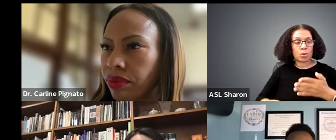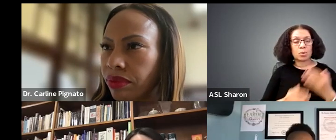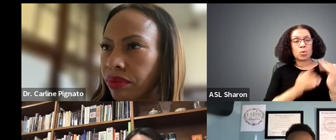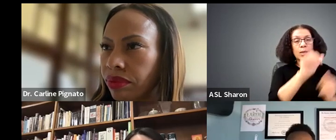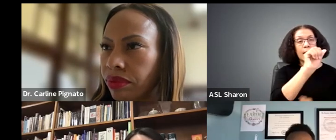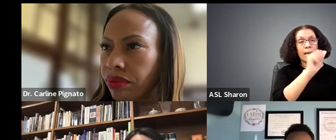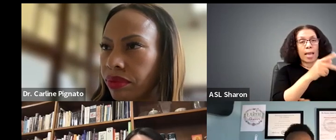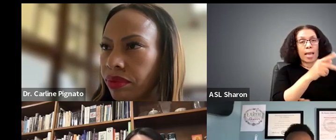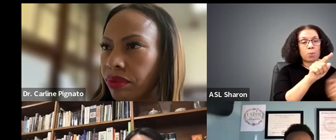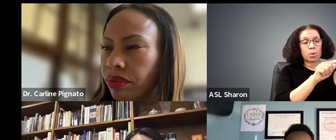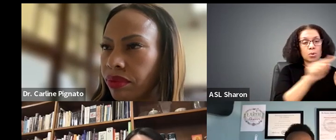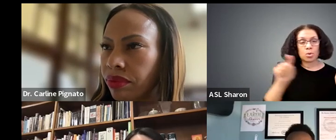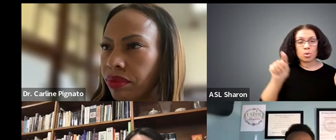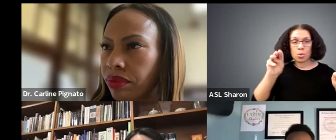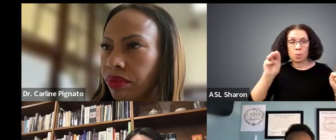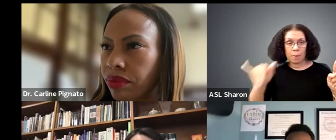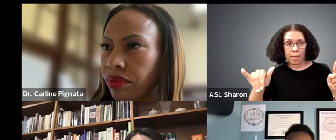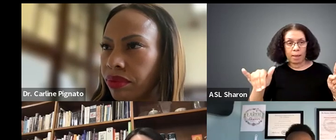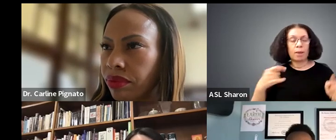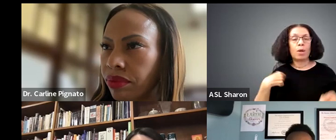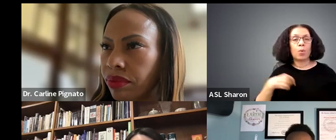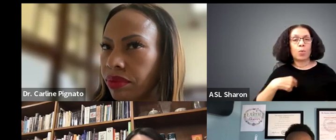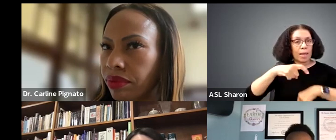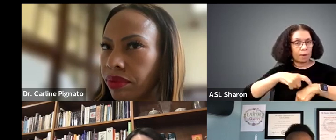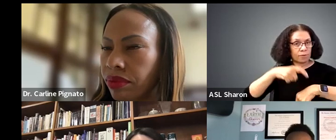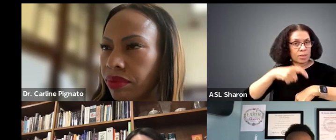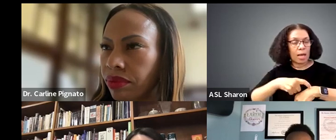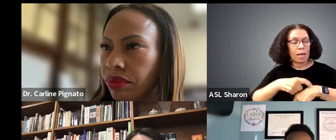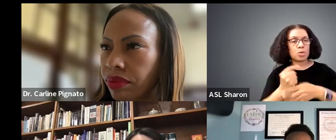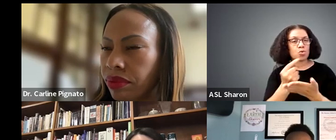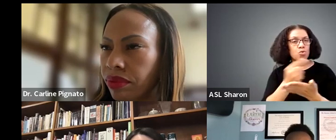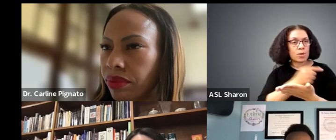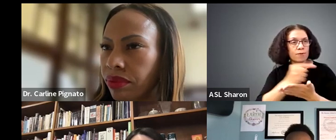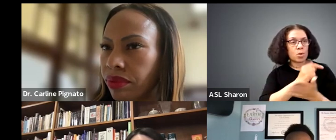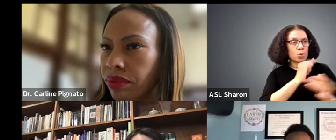have for the applicants to review the information.